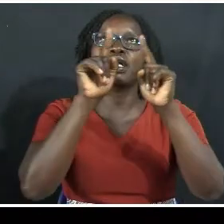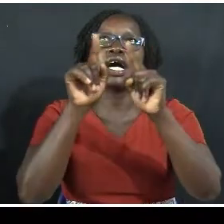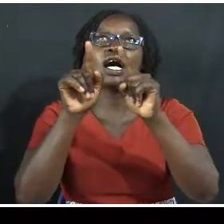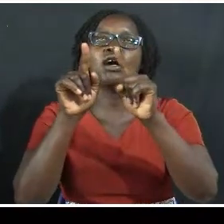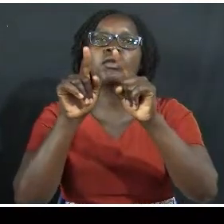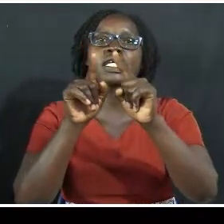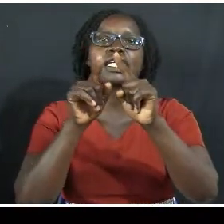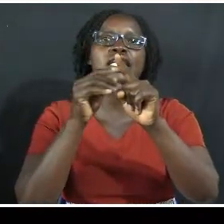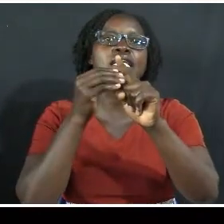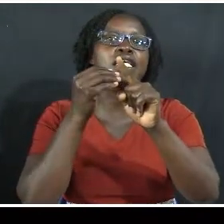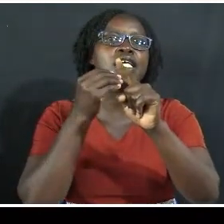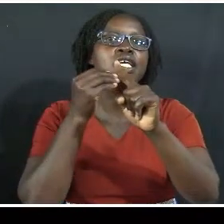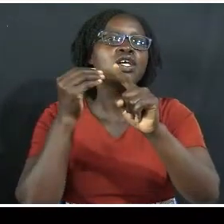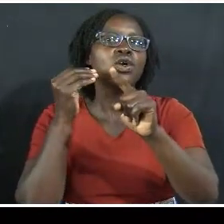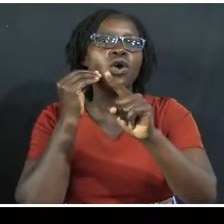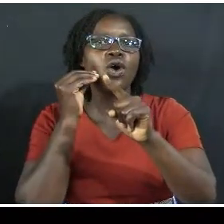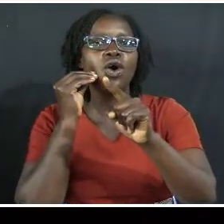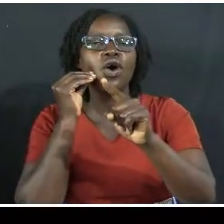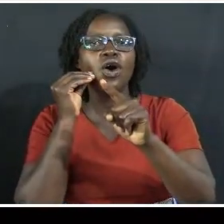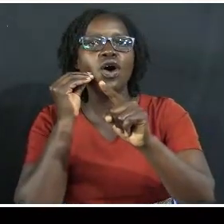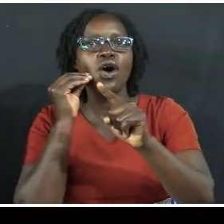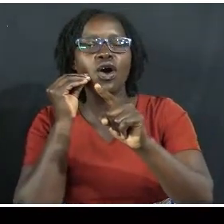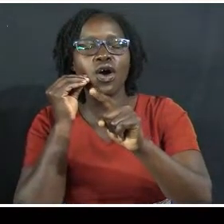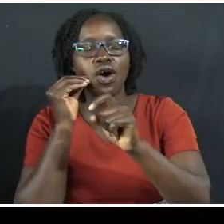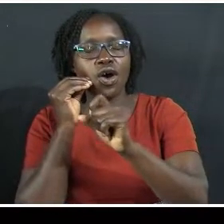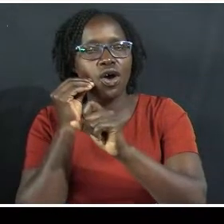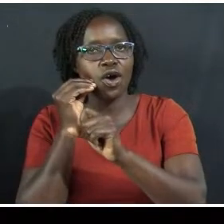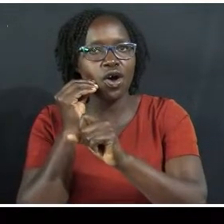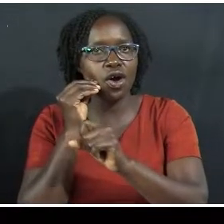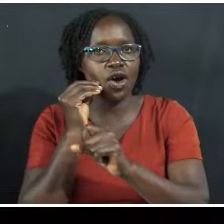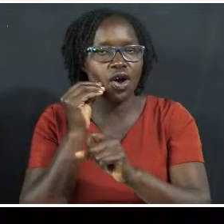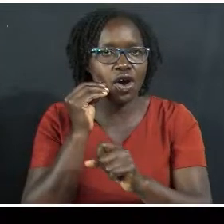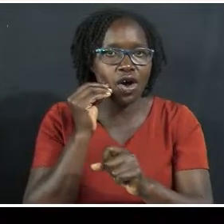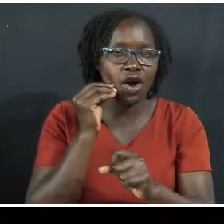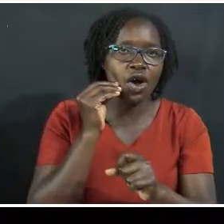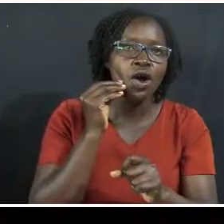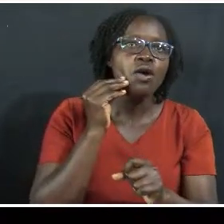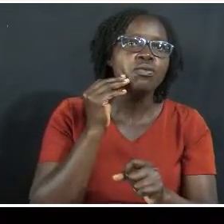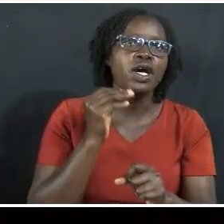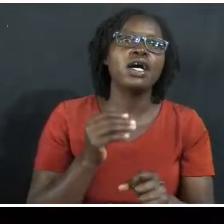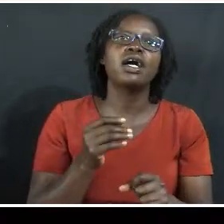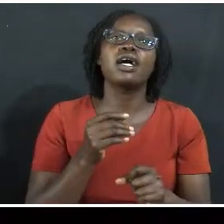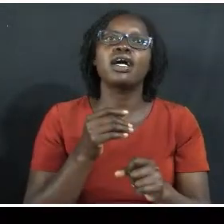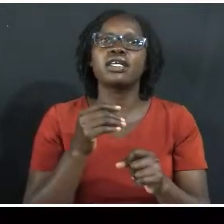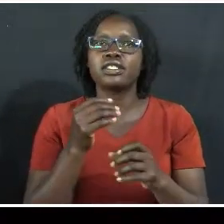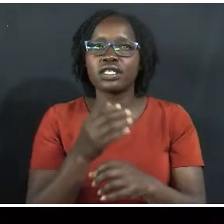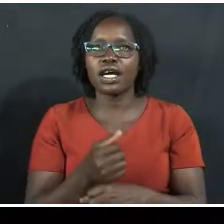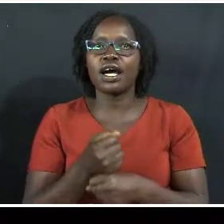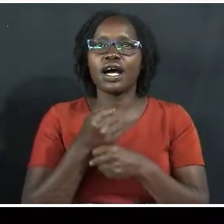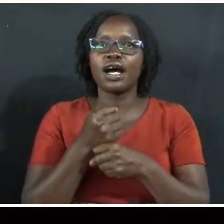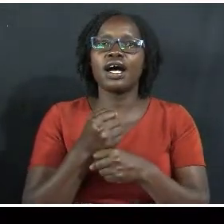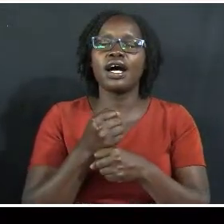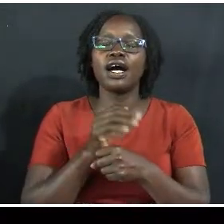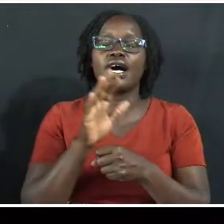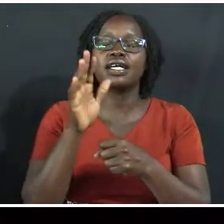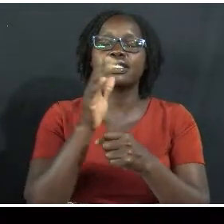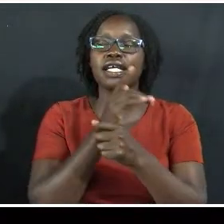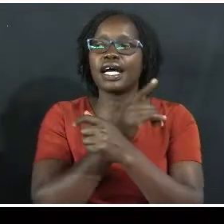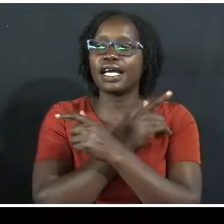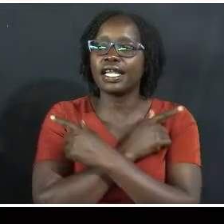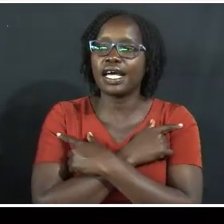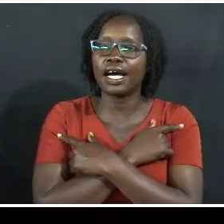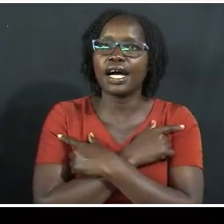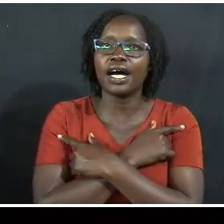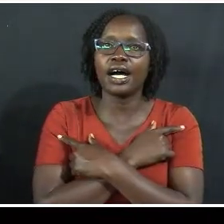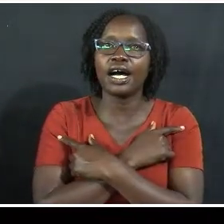You want to rededicate your life to Christ? Come. The doors are opened and